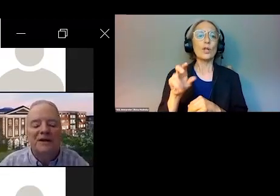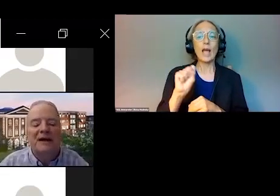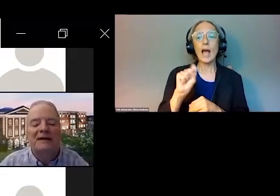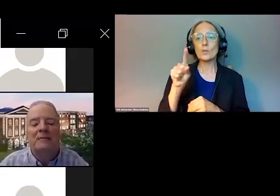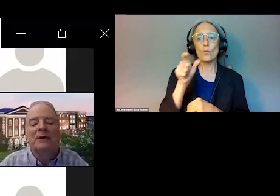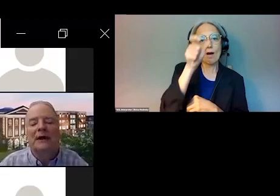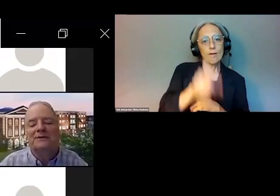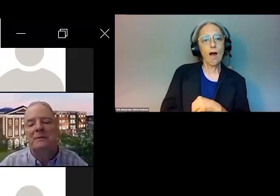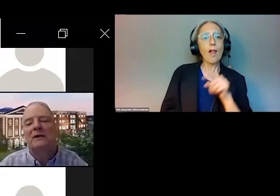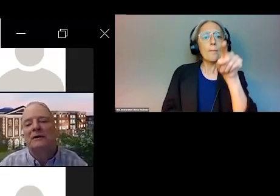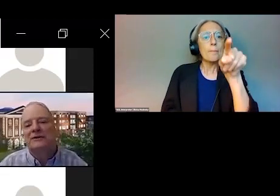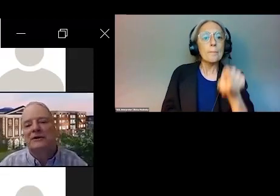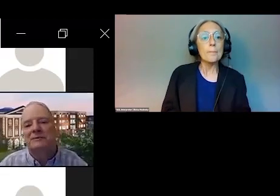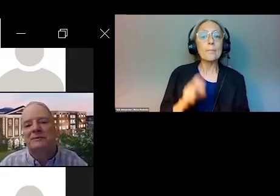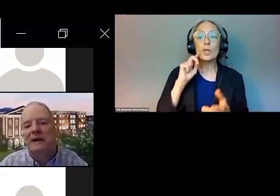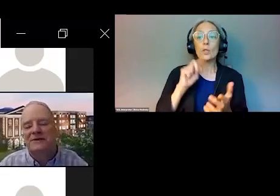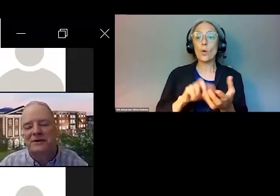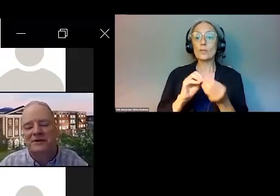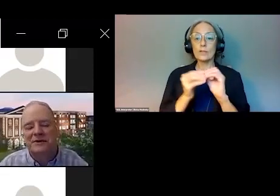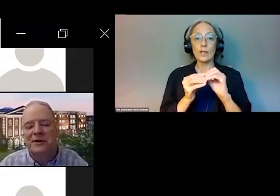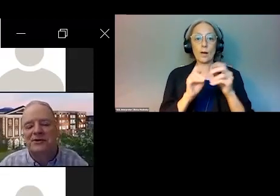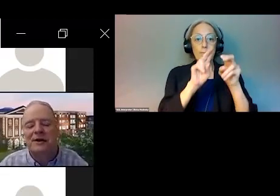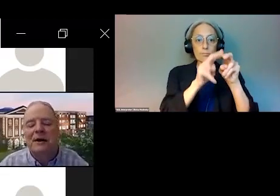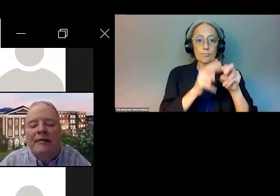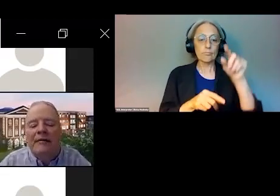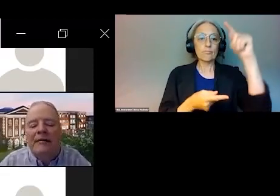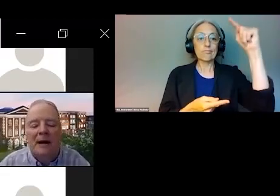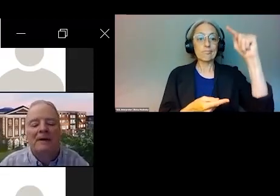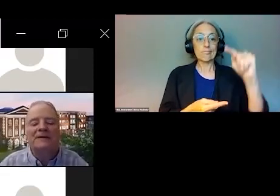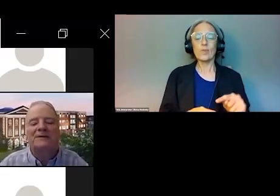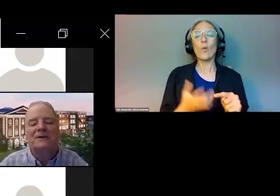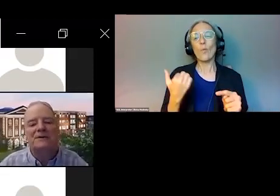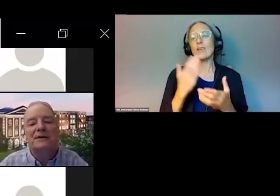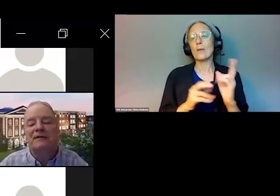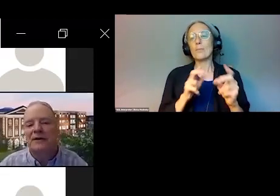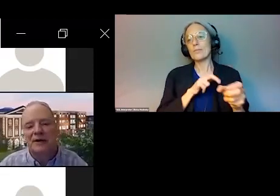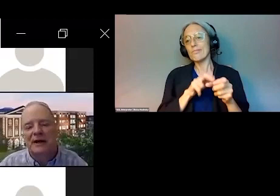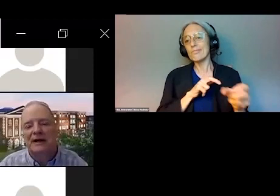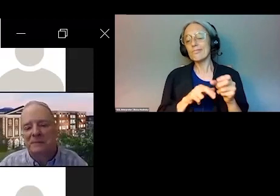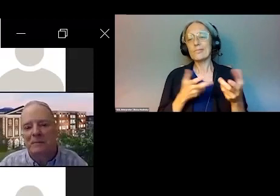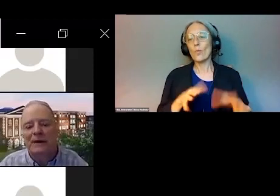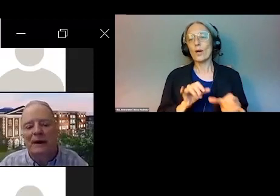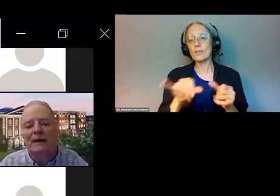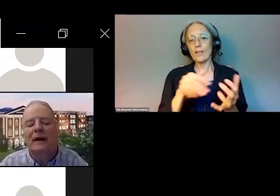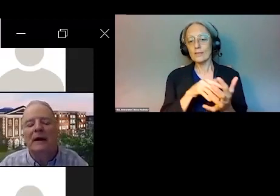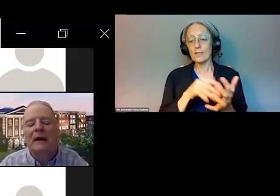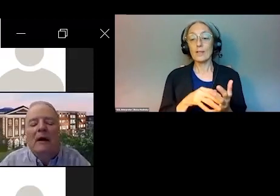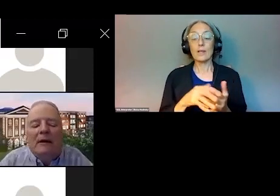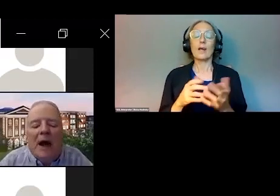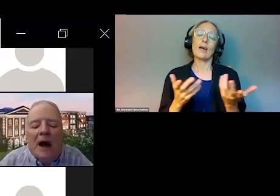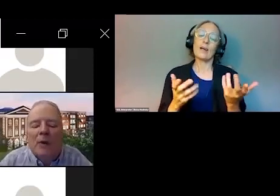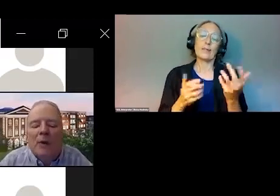when you see that number getting smaller each year, it's because there's attrition. The primary source of attrition has been